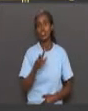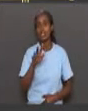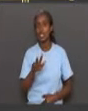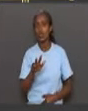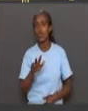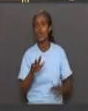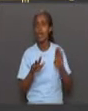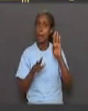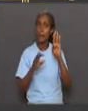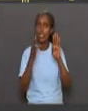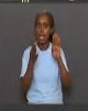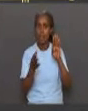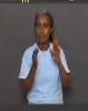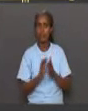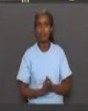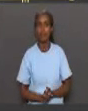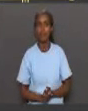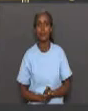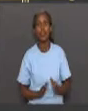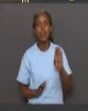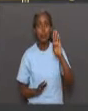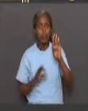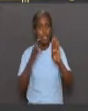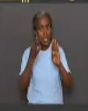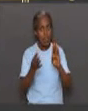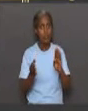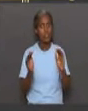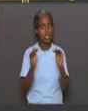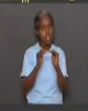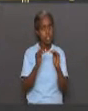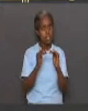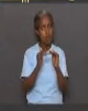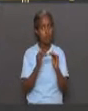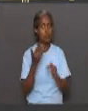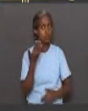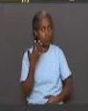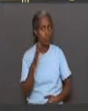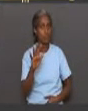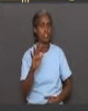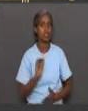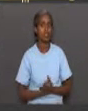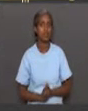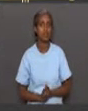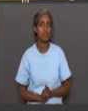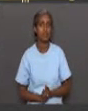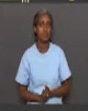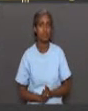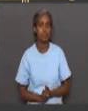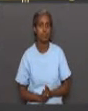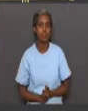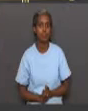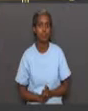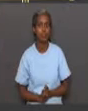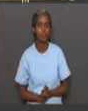to 2/3 of BF, BF is equal to